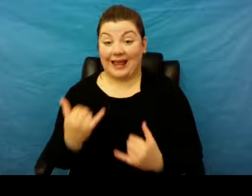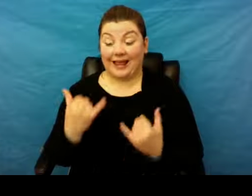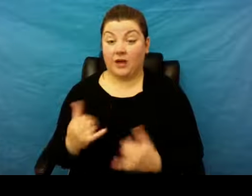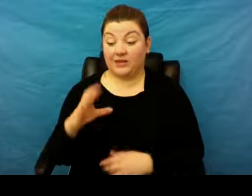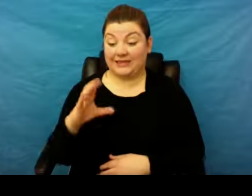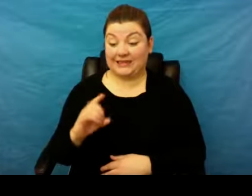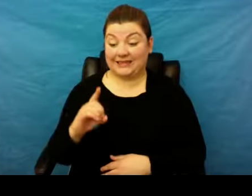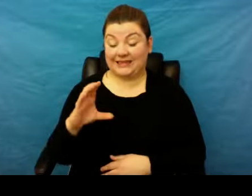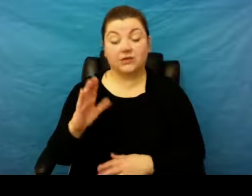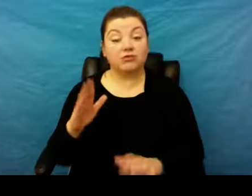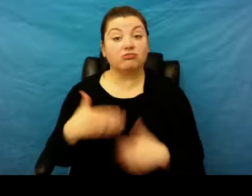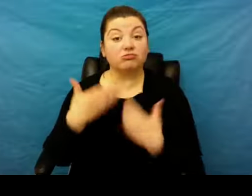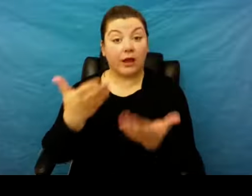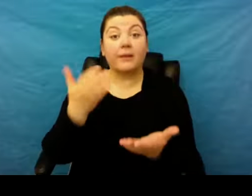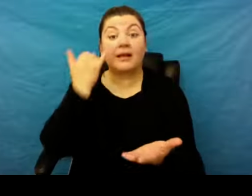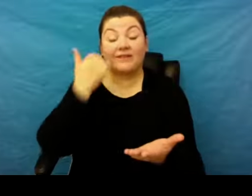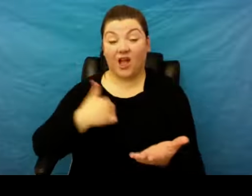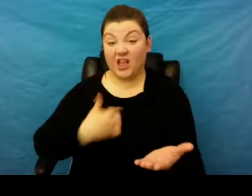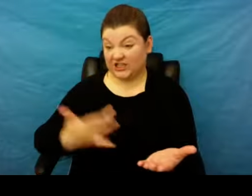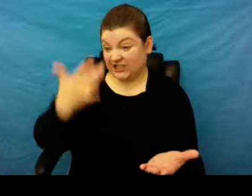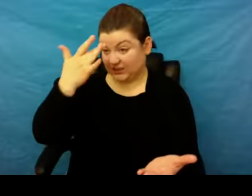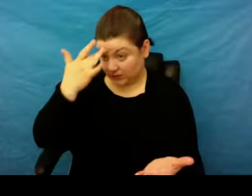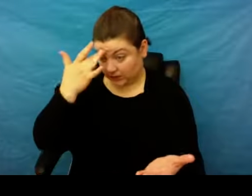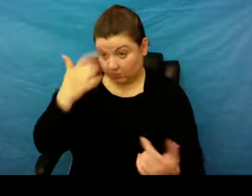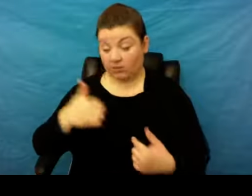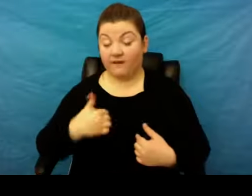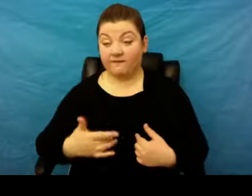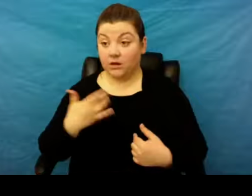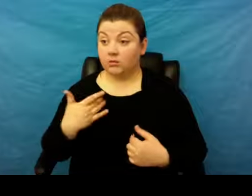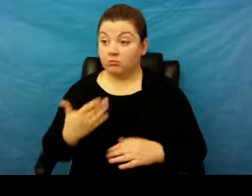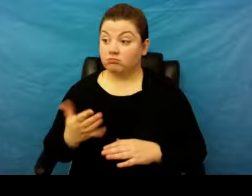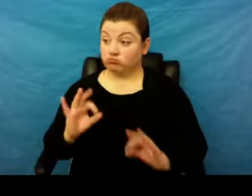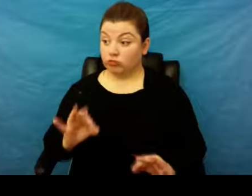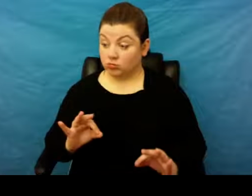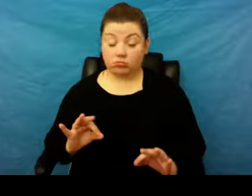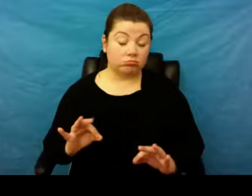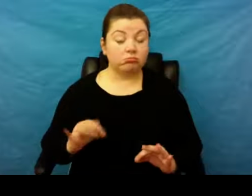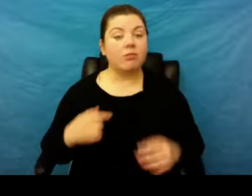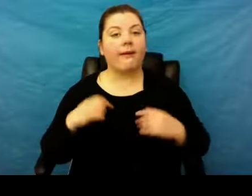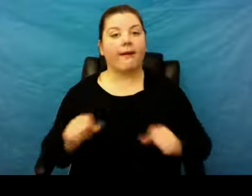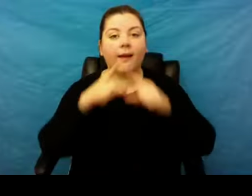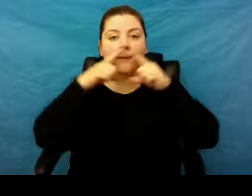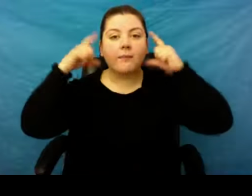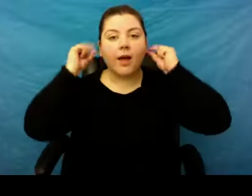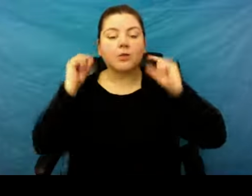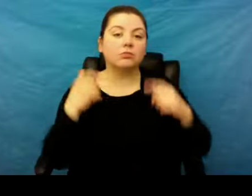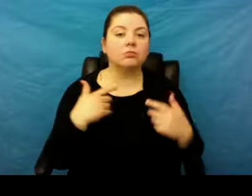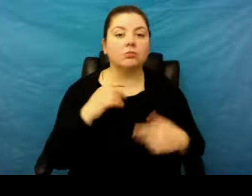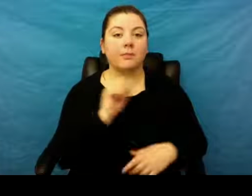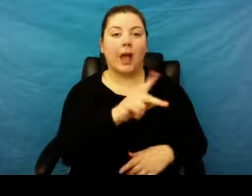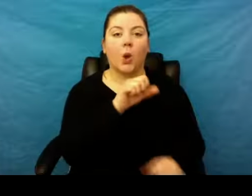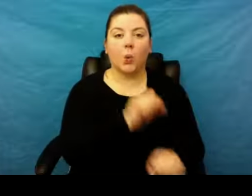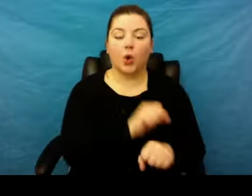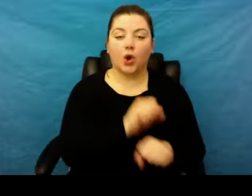get sick and if I'm feeling better, I can put on a mask and go to work. And so I think that